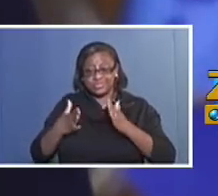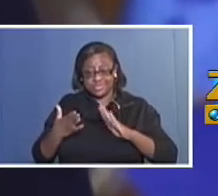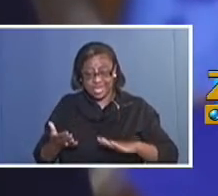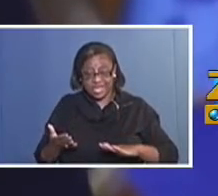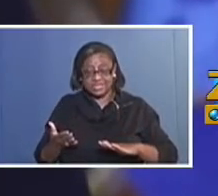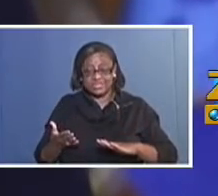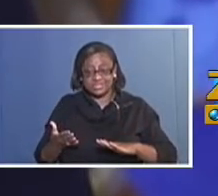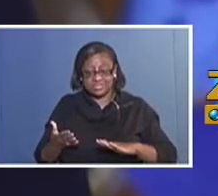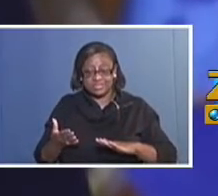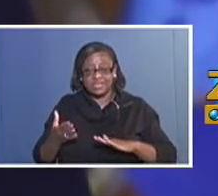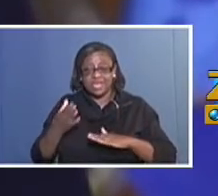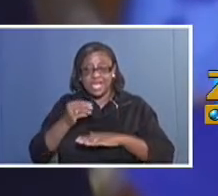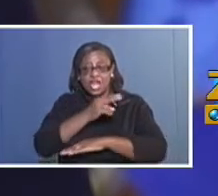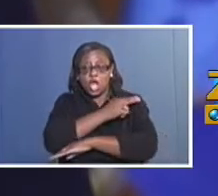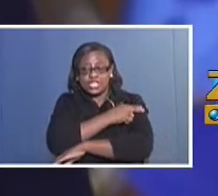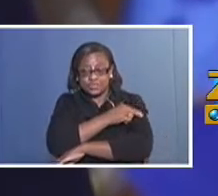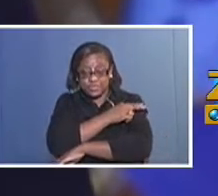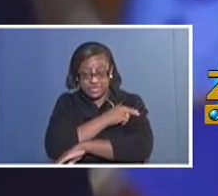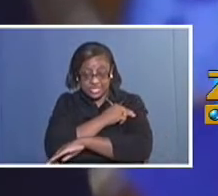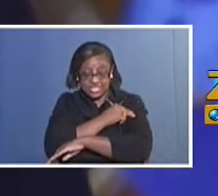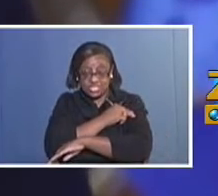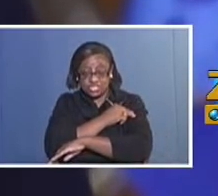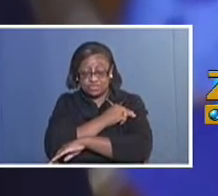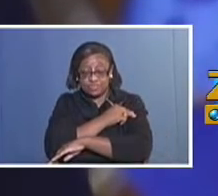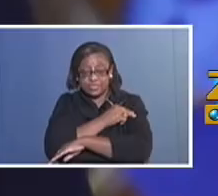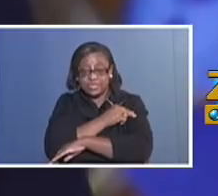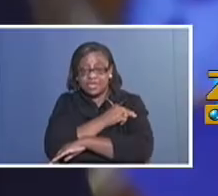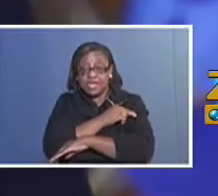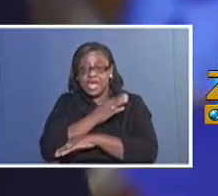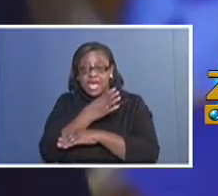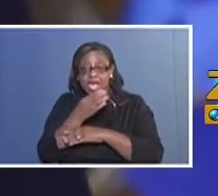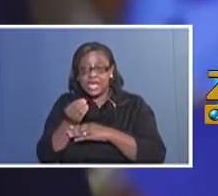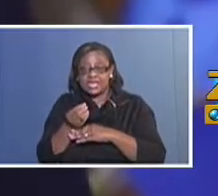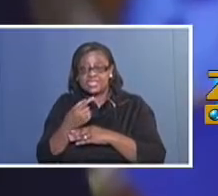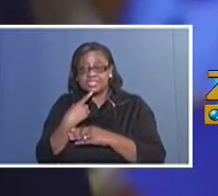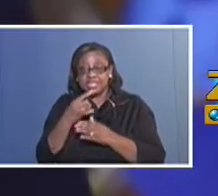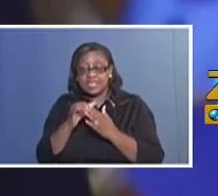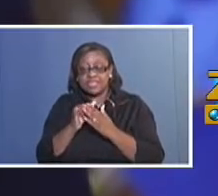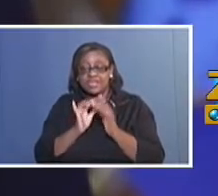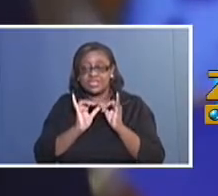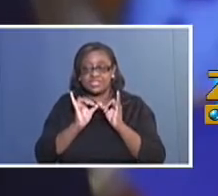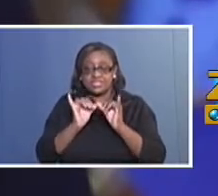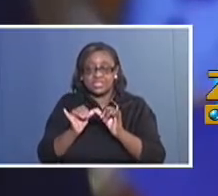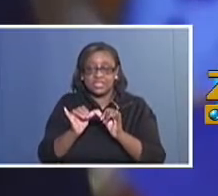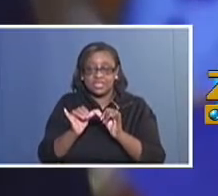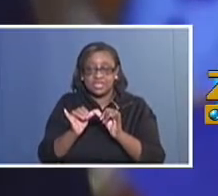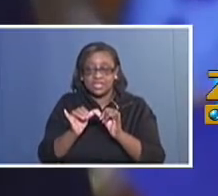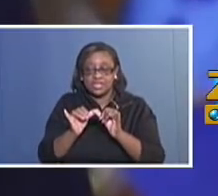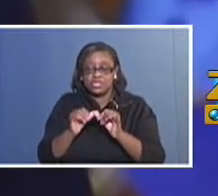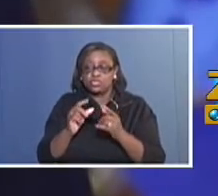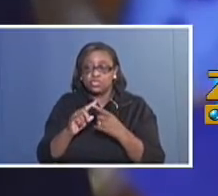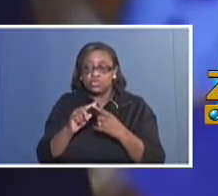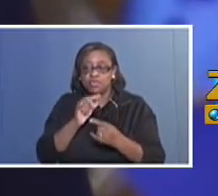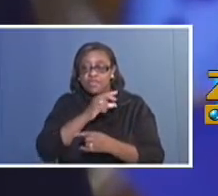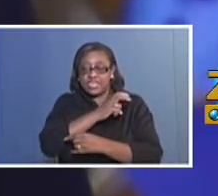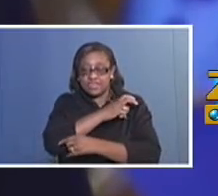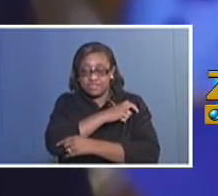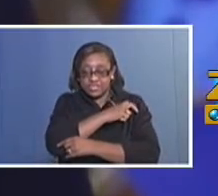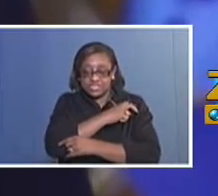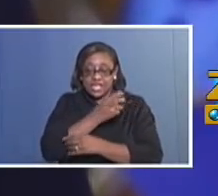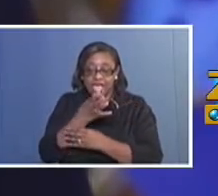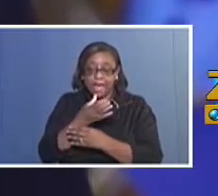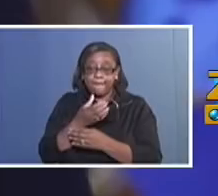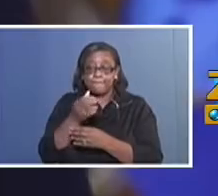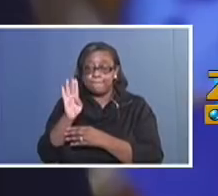This emphasizes the importance of expanding access to vaccines, including